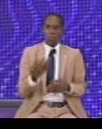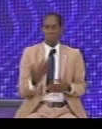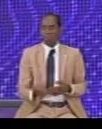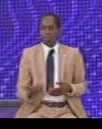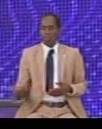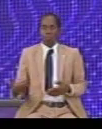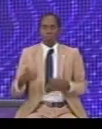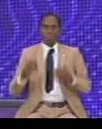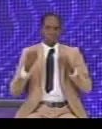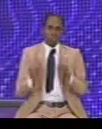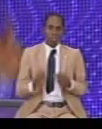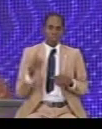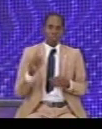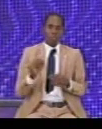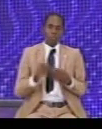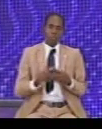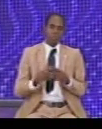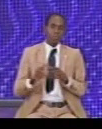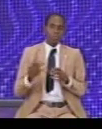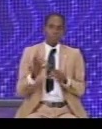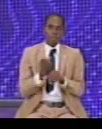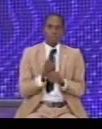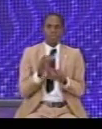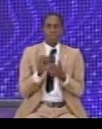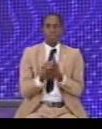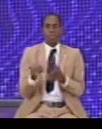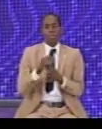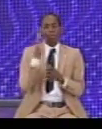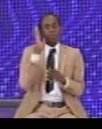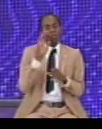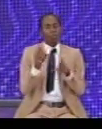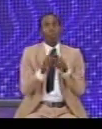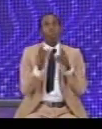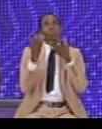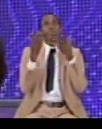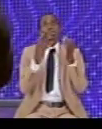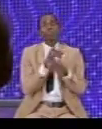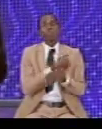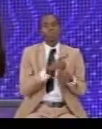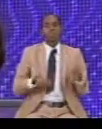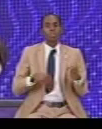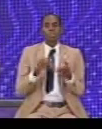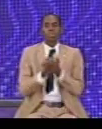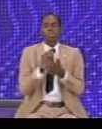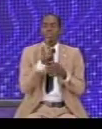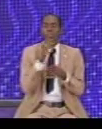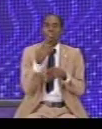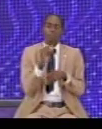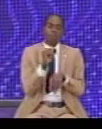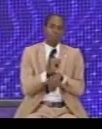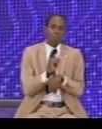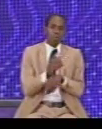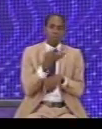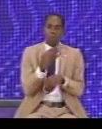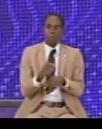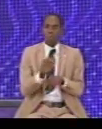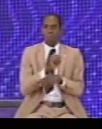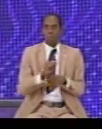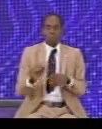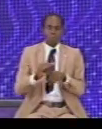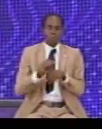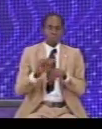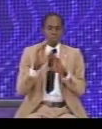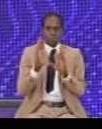them also to serve the Lord. That's the job of a discipler. That's the job of a trainer. That's the job of a